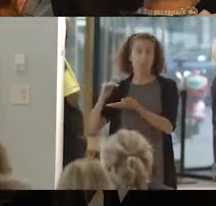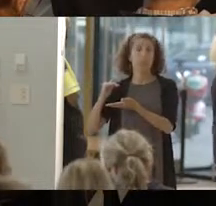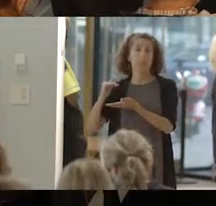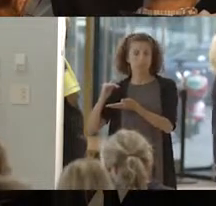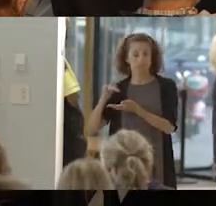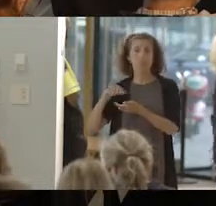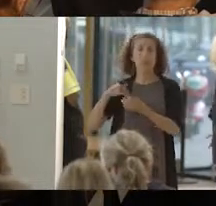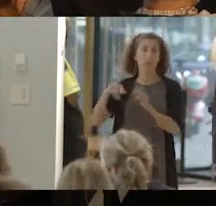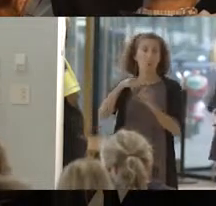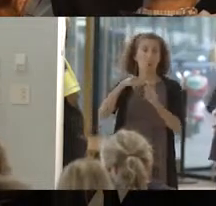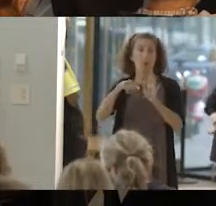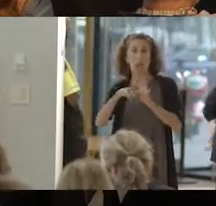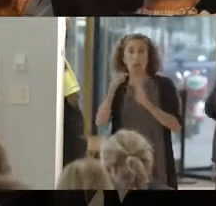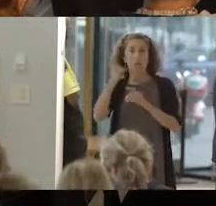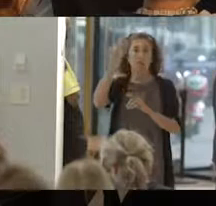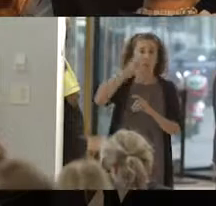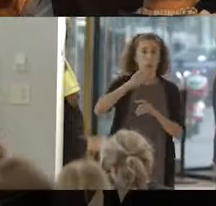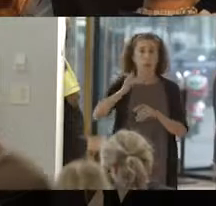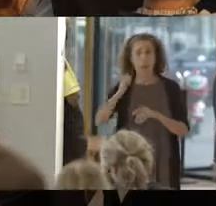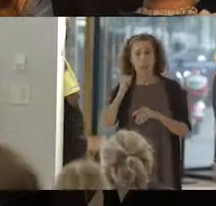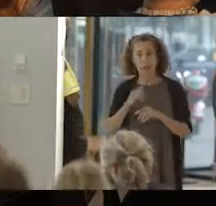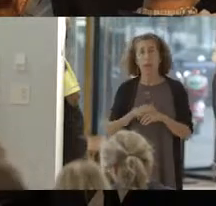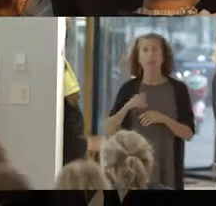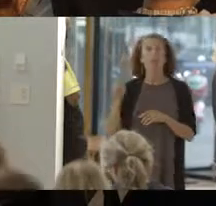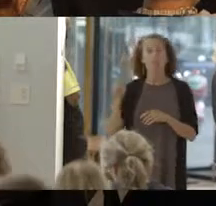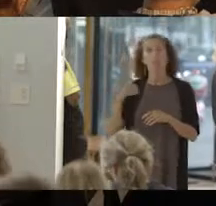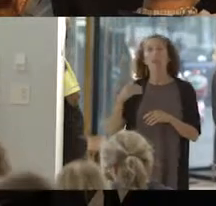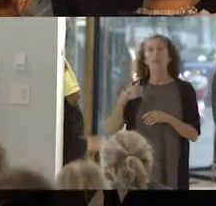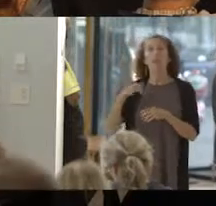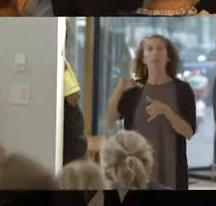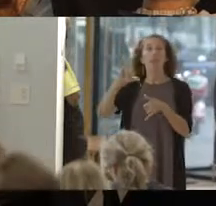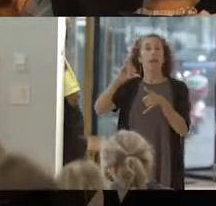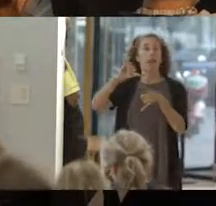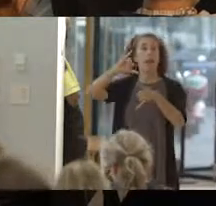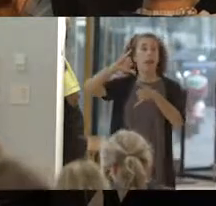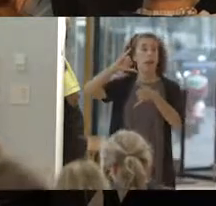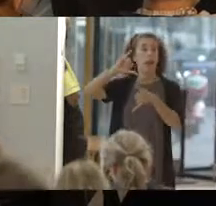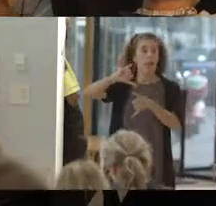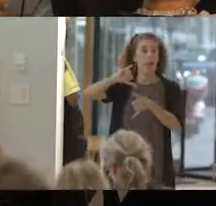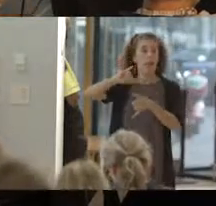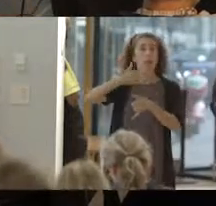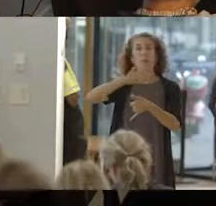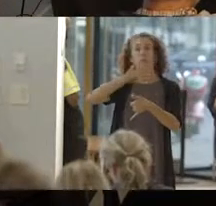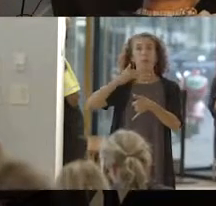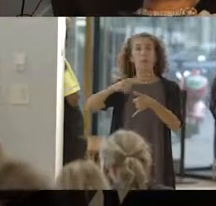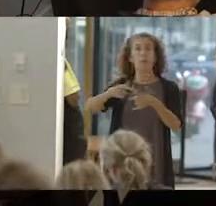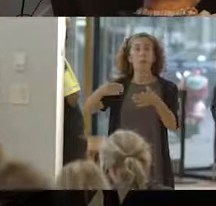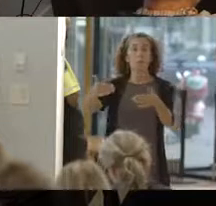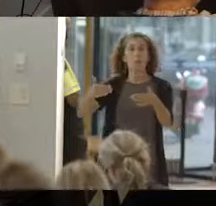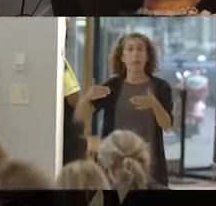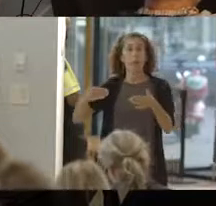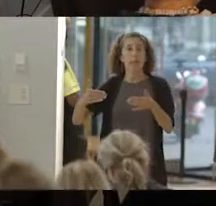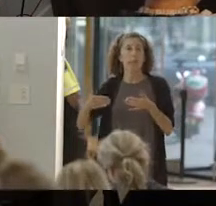higher. So what we've done is we've minimized the height of the barrier by pushing it as far back as possible. And we actually think here, this is one of the places where